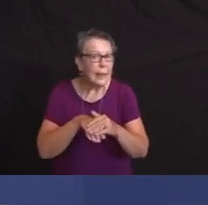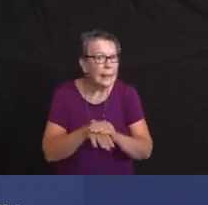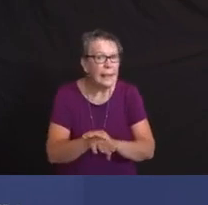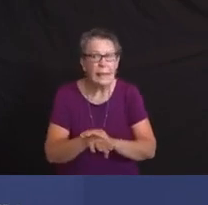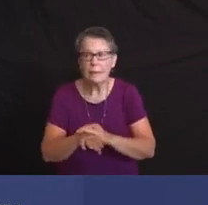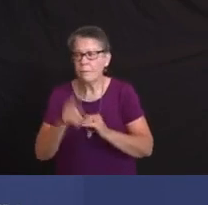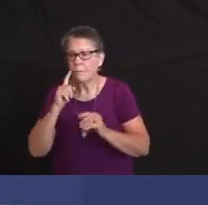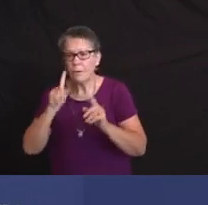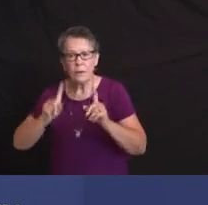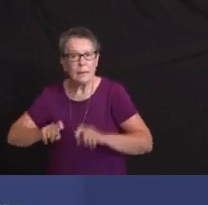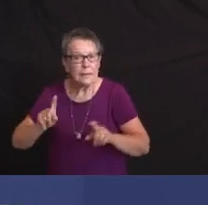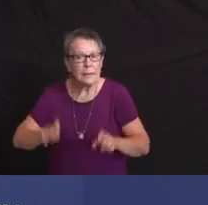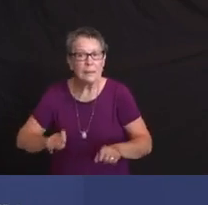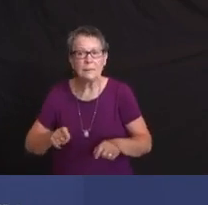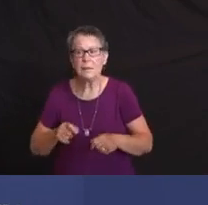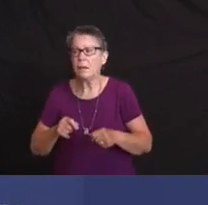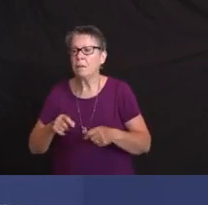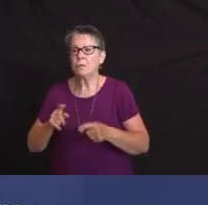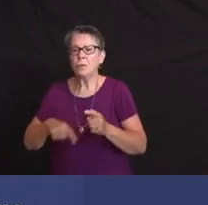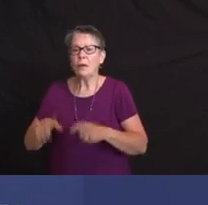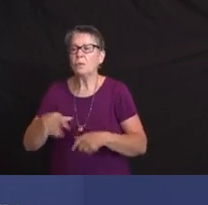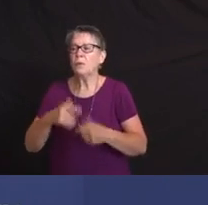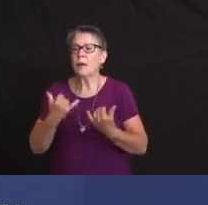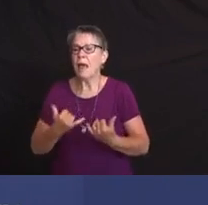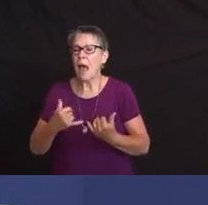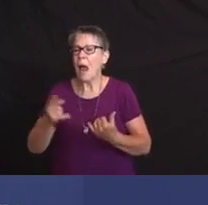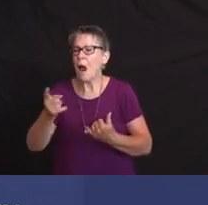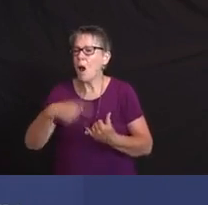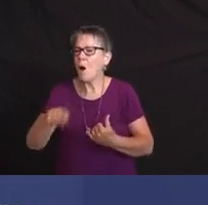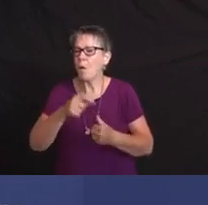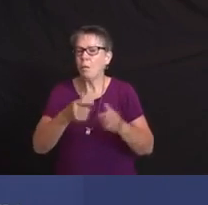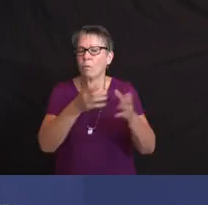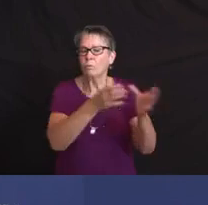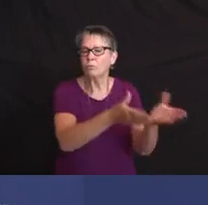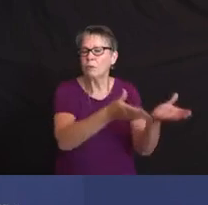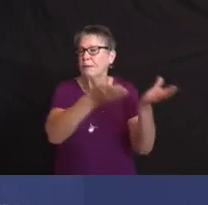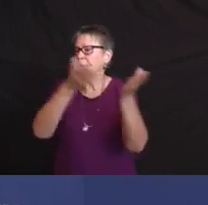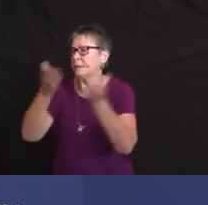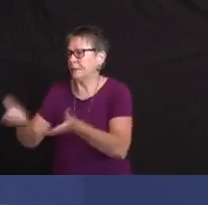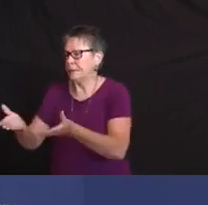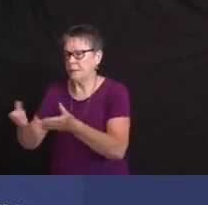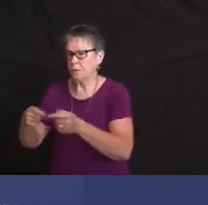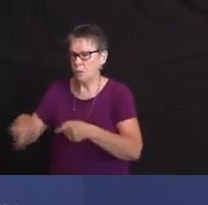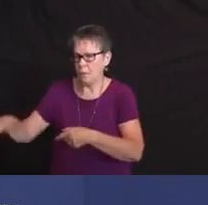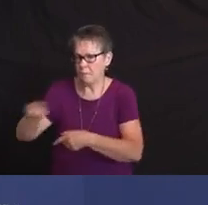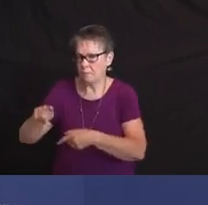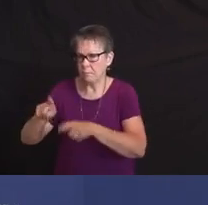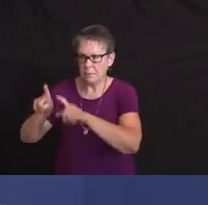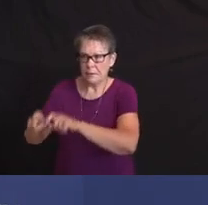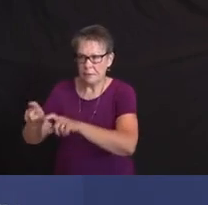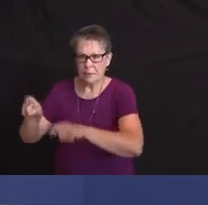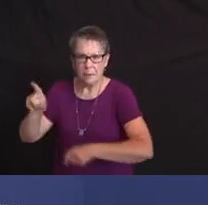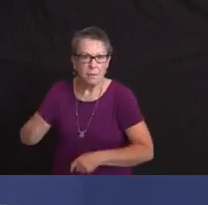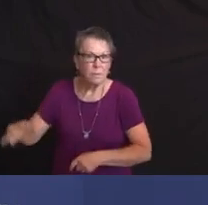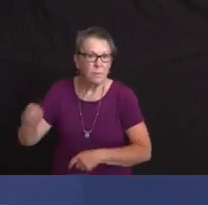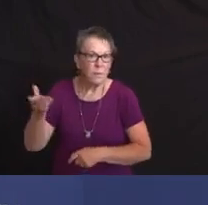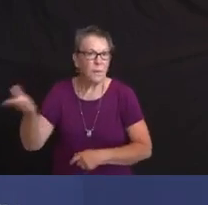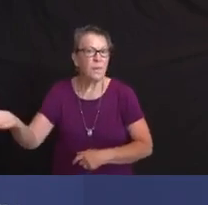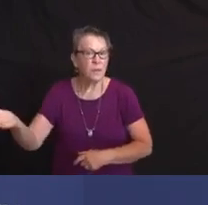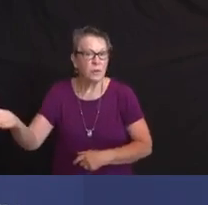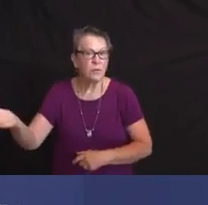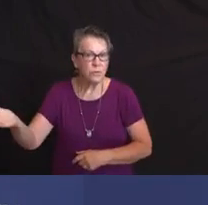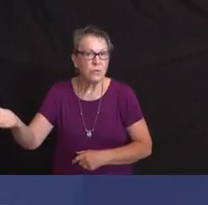migrant workers who come into our state. Now they are playing a vital role in helping to vaccinate as many individuals